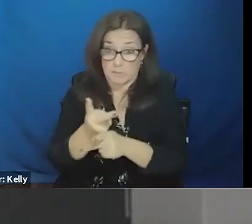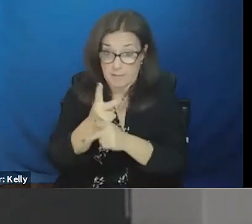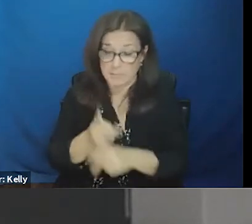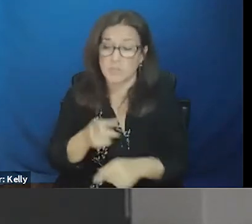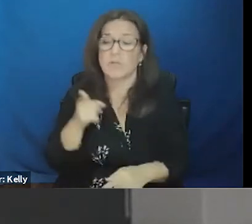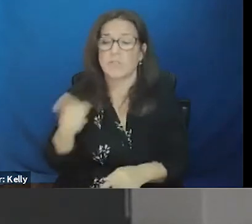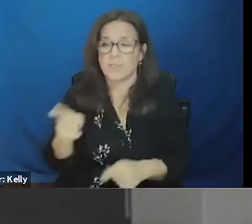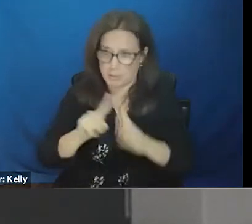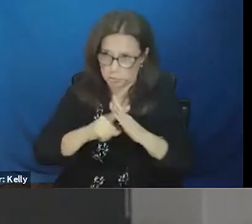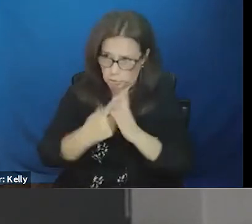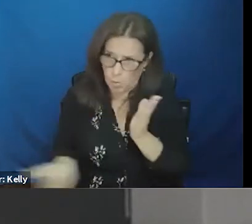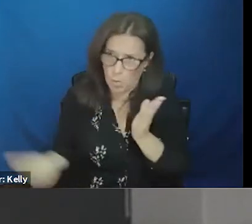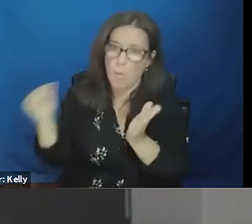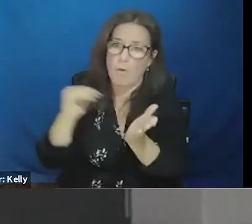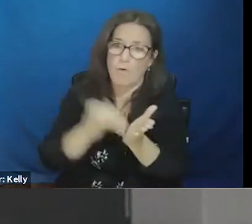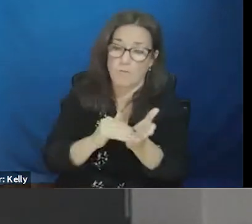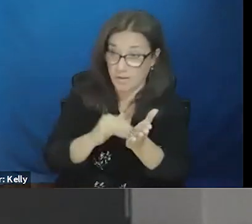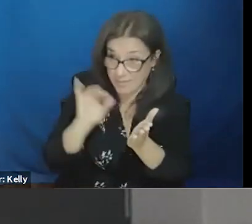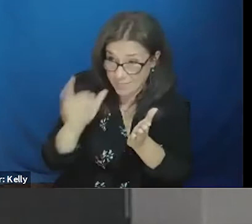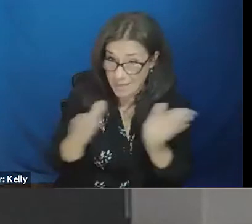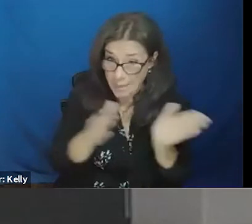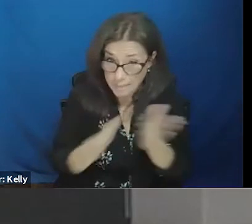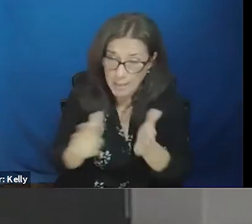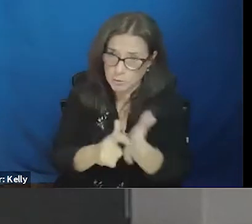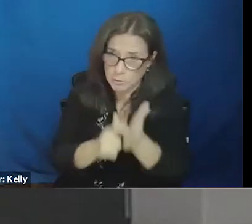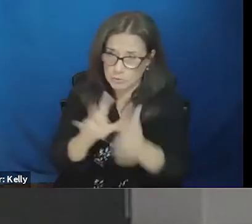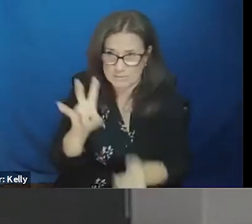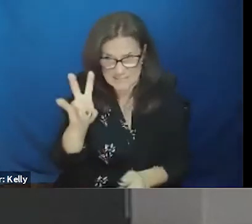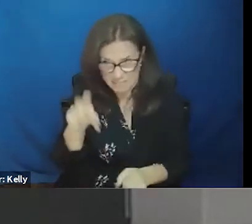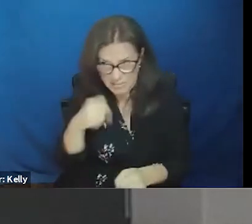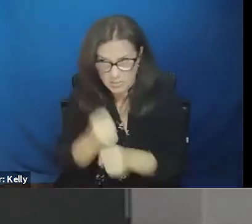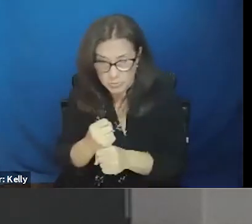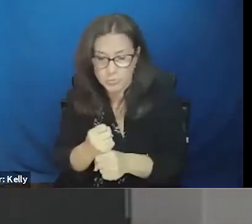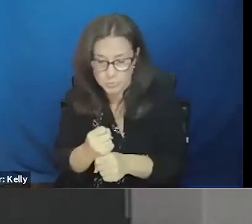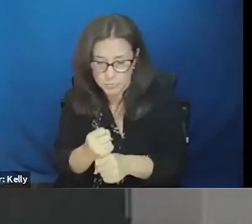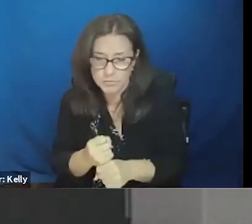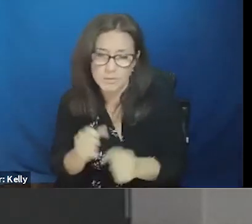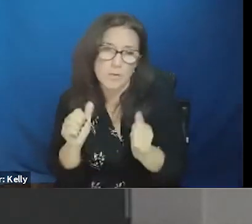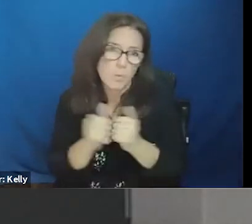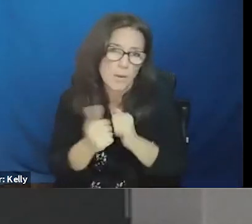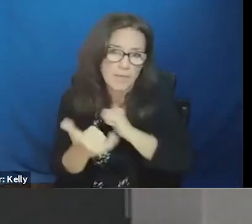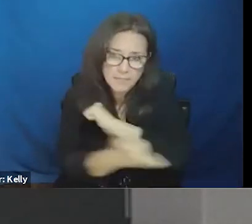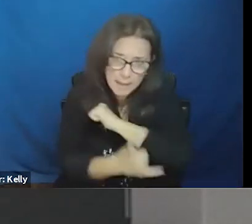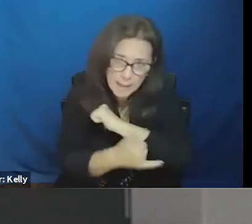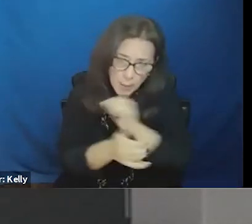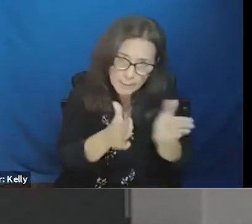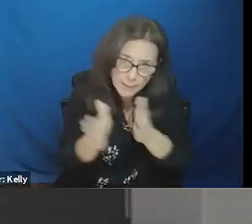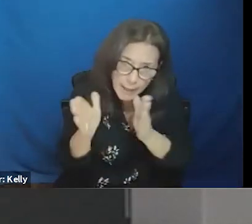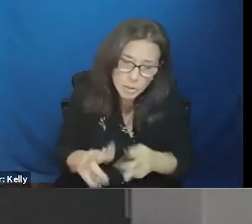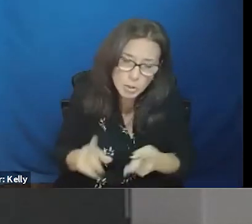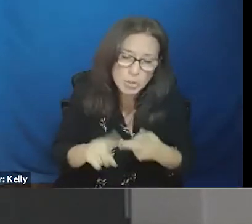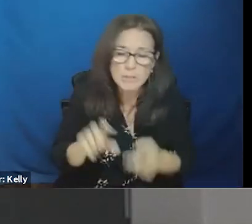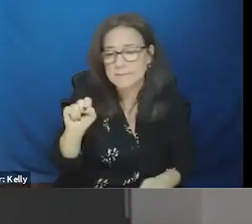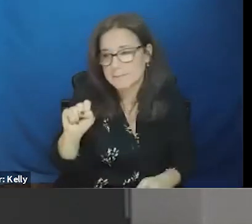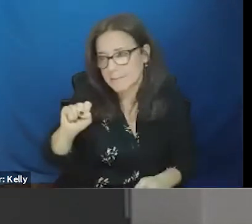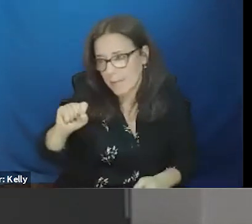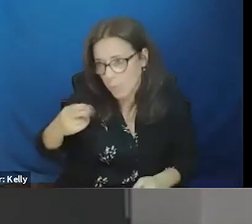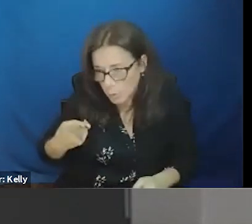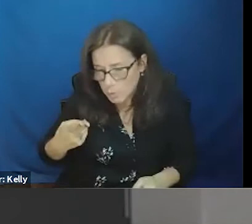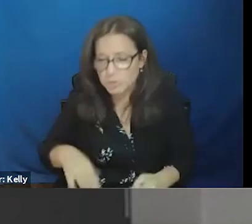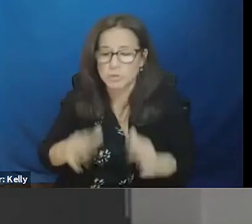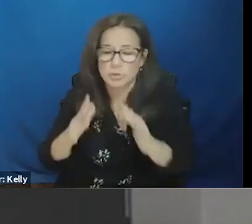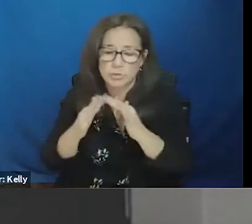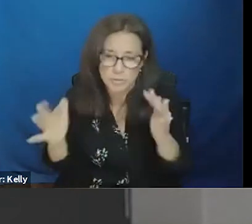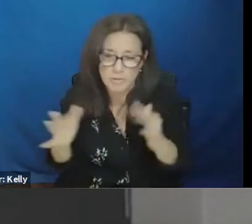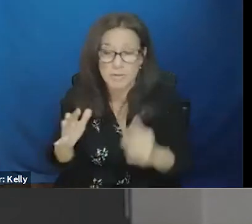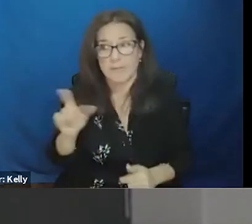update to that plan that took 7 years, obviously with county planners and with stakeholders, and has